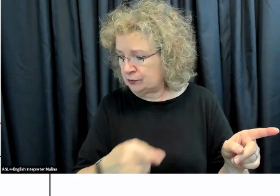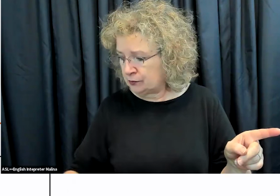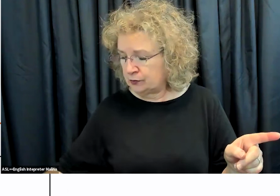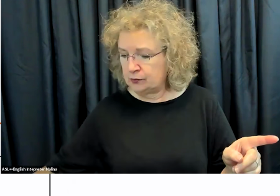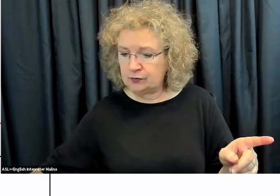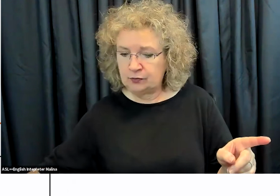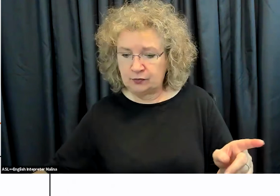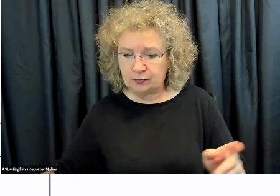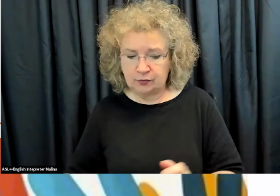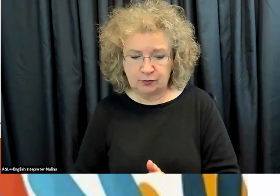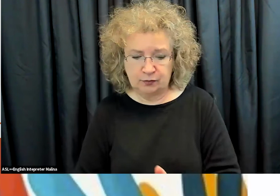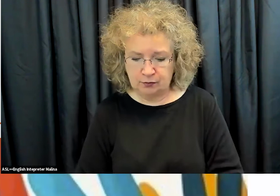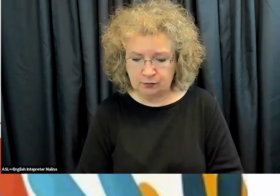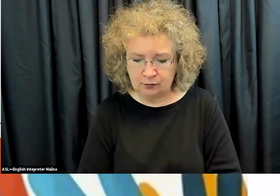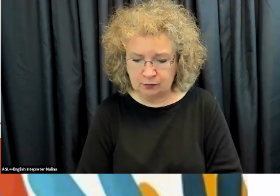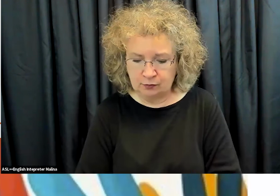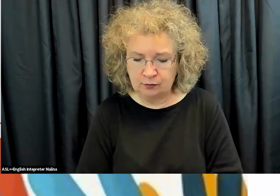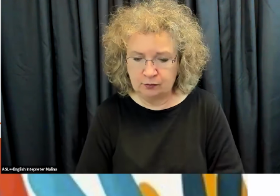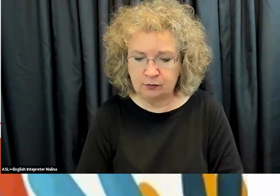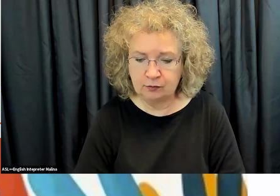Next slide.